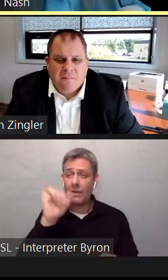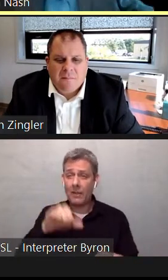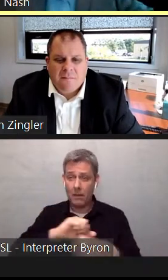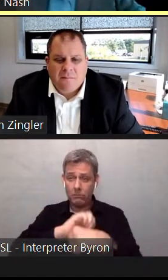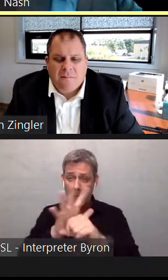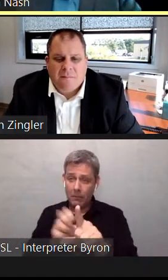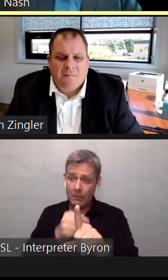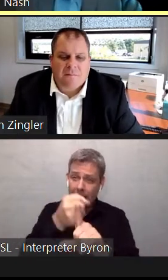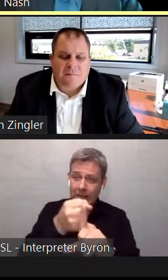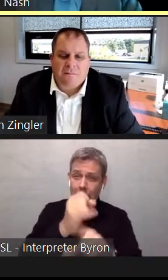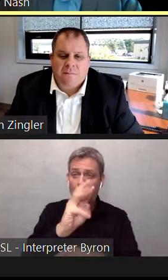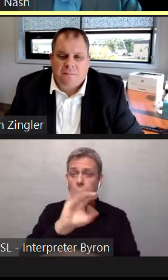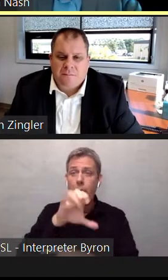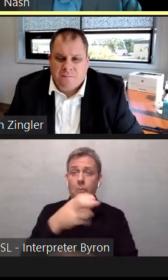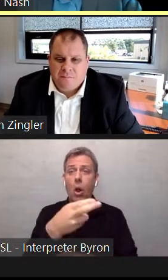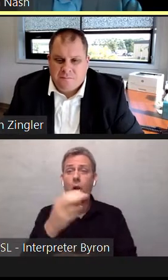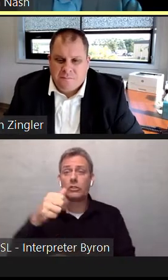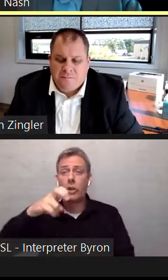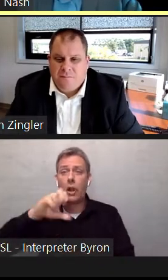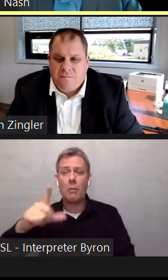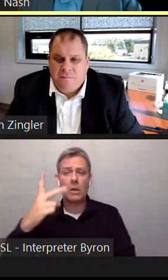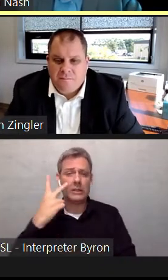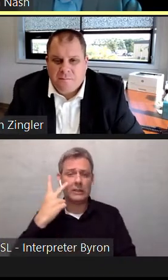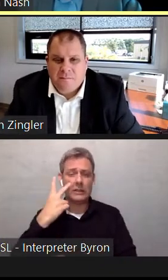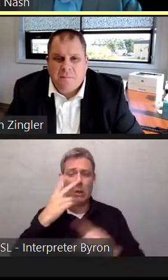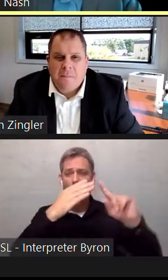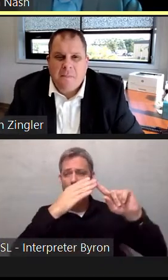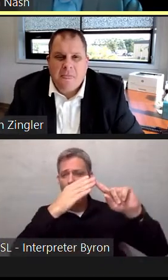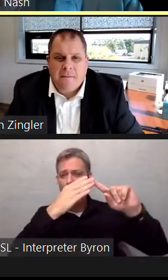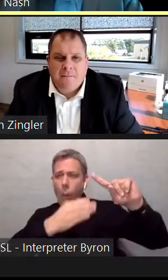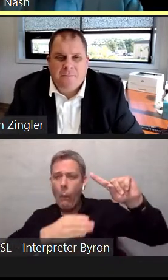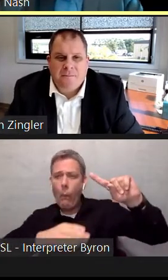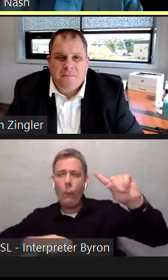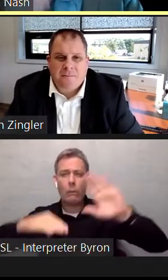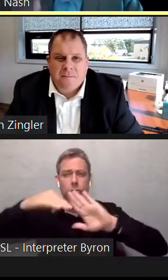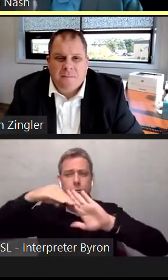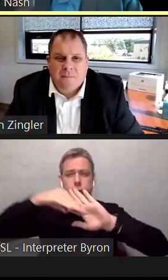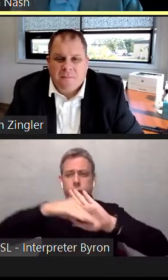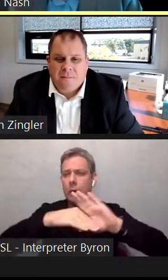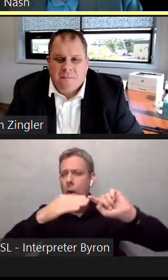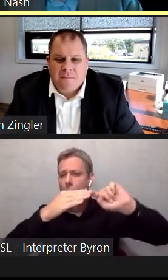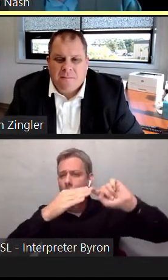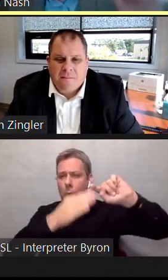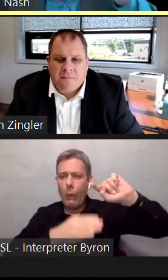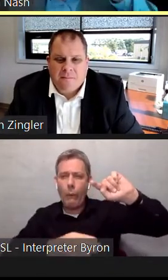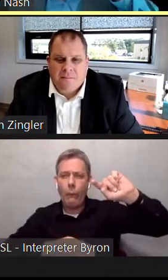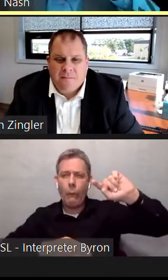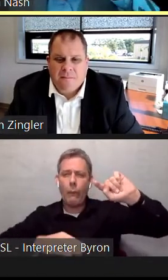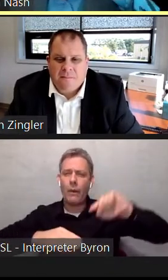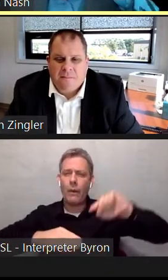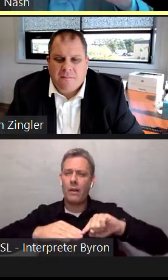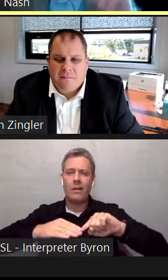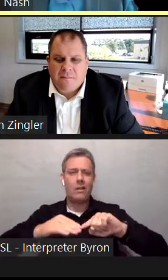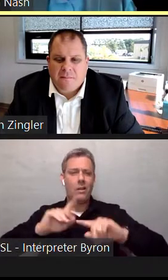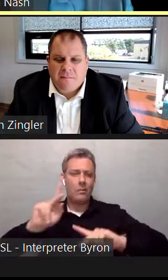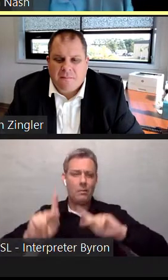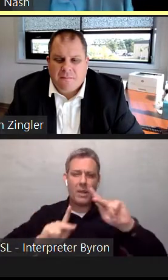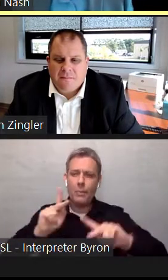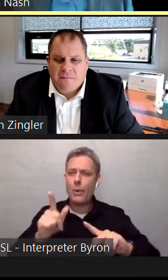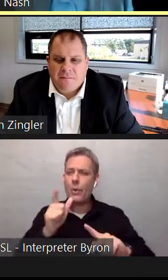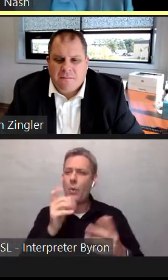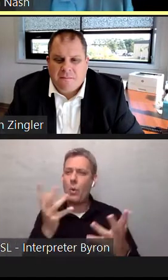March and April, we see a huge dip in people acquiring or needing or wanting to use